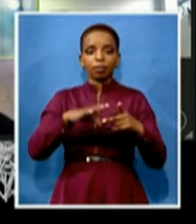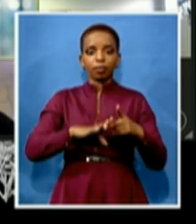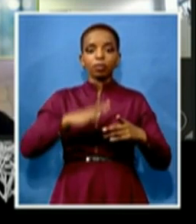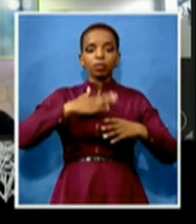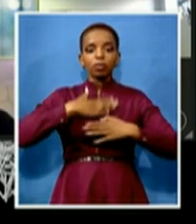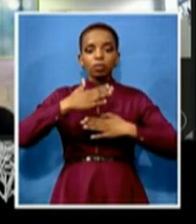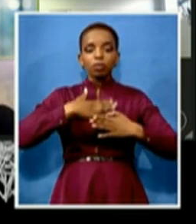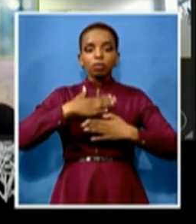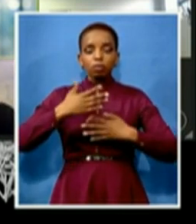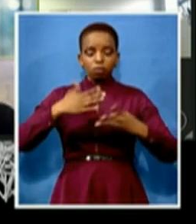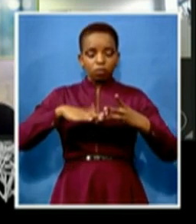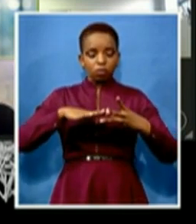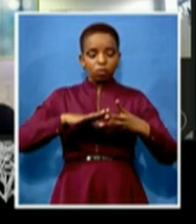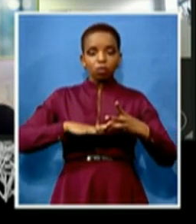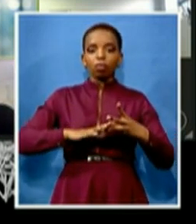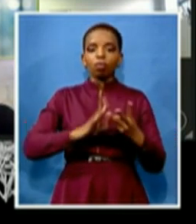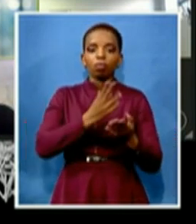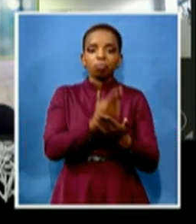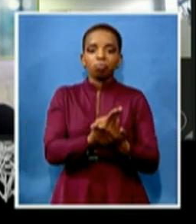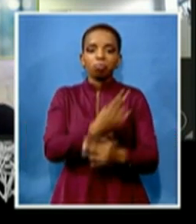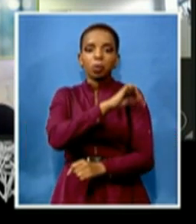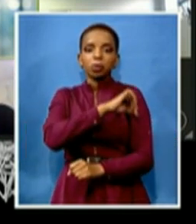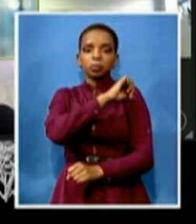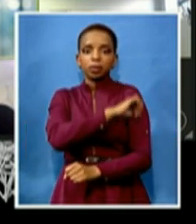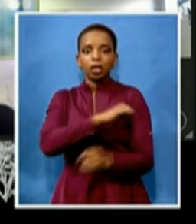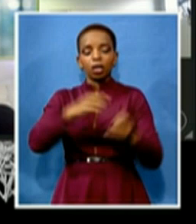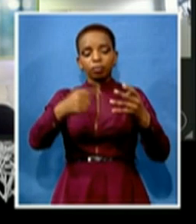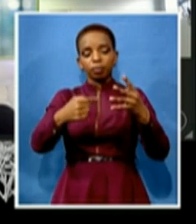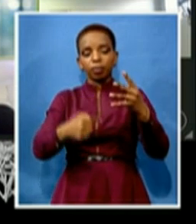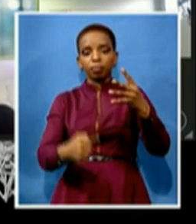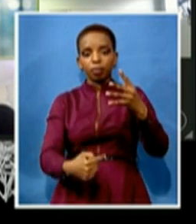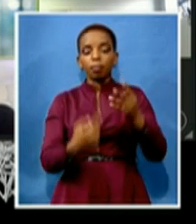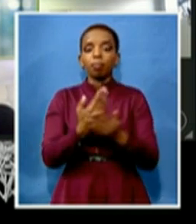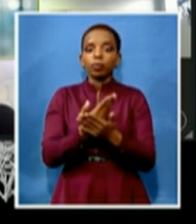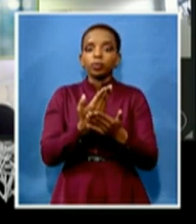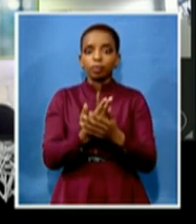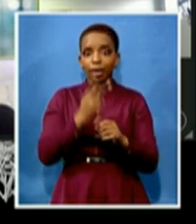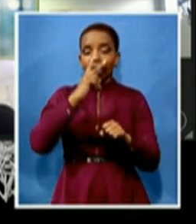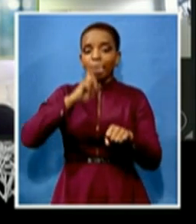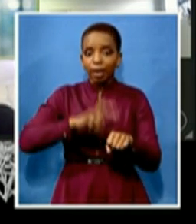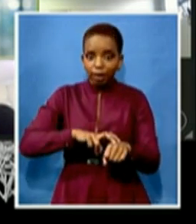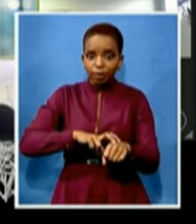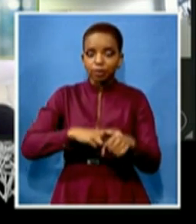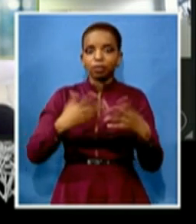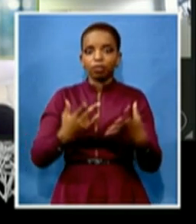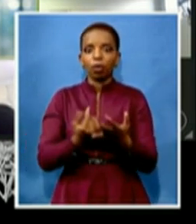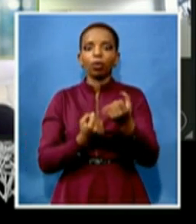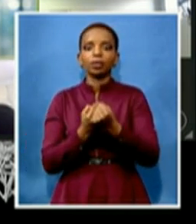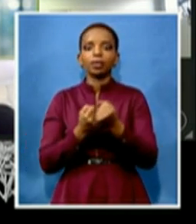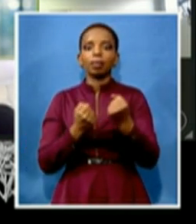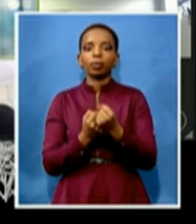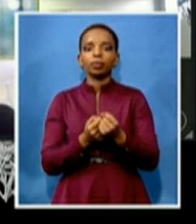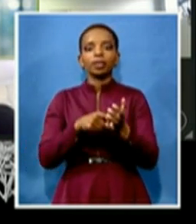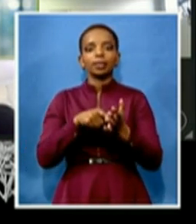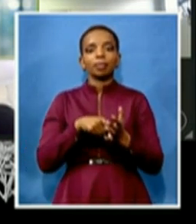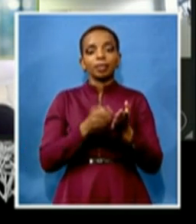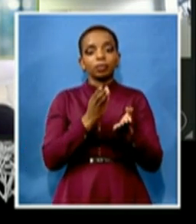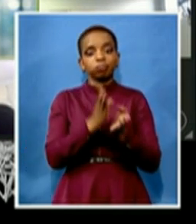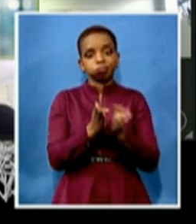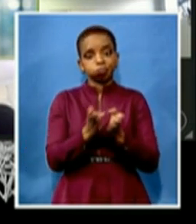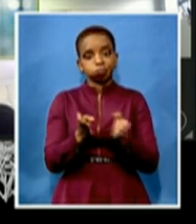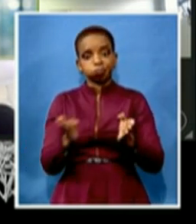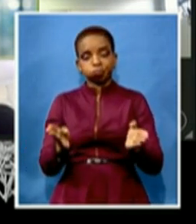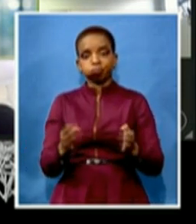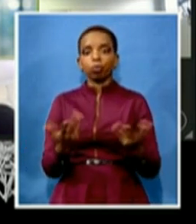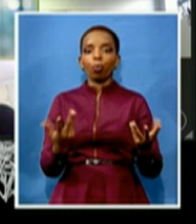that may be needed in order to support some of the demand-based requirements that we will need over time. In